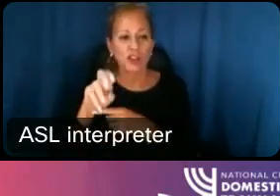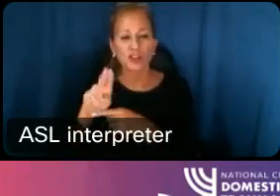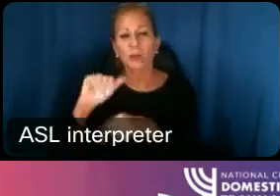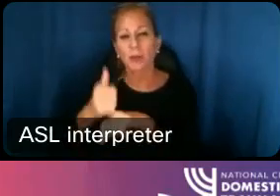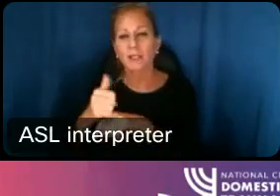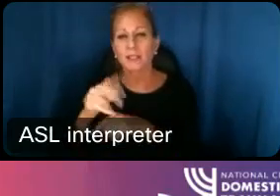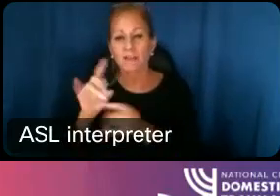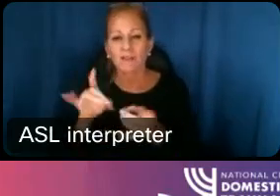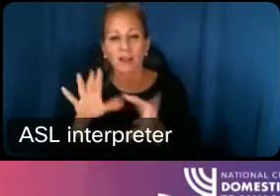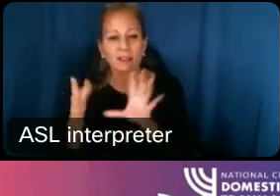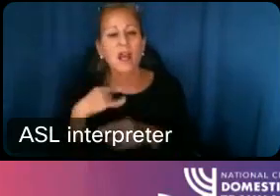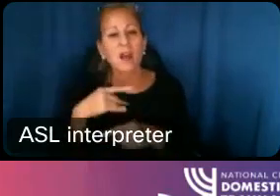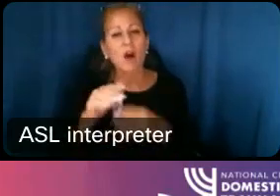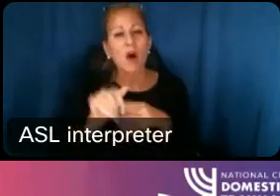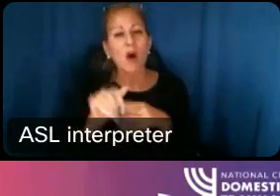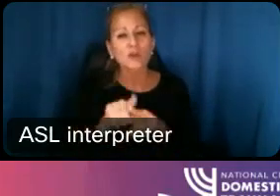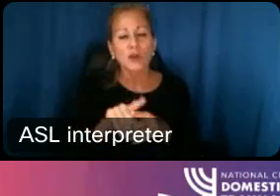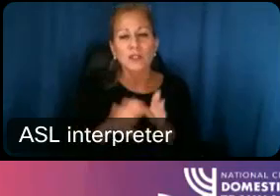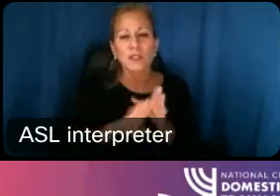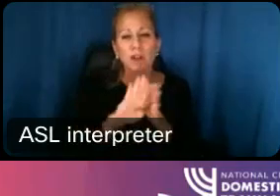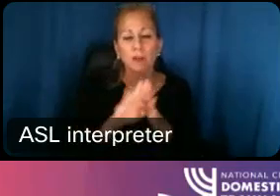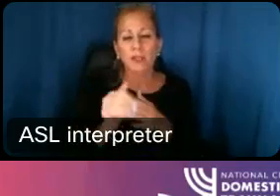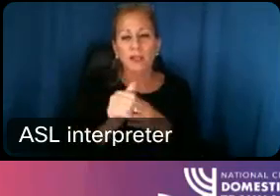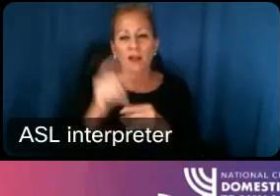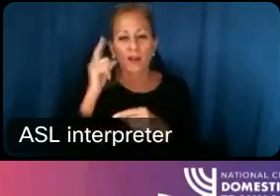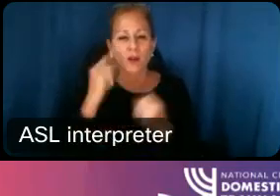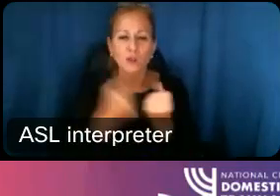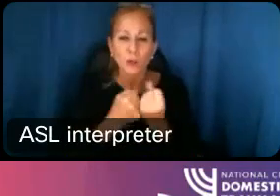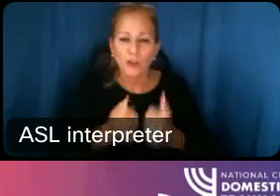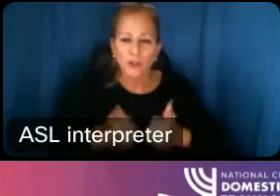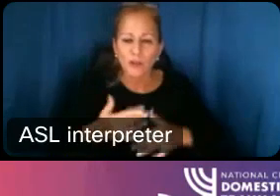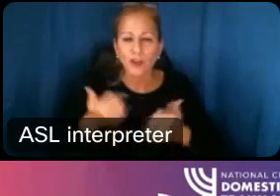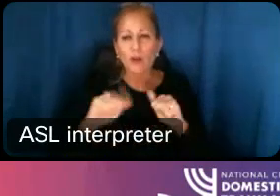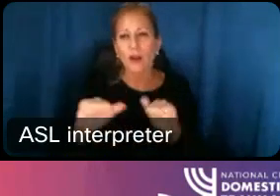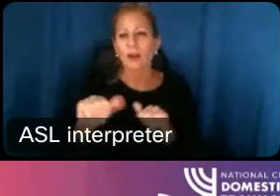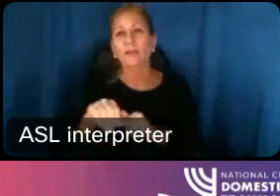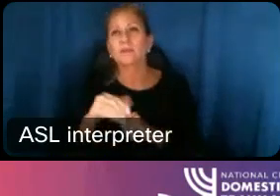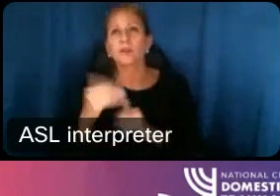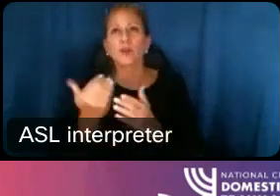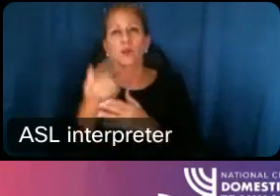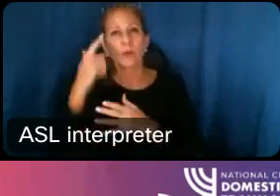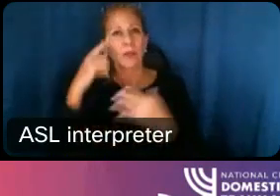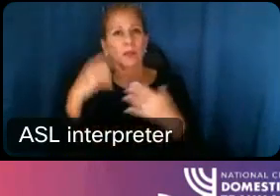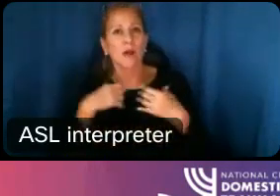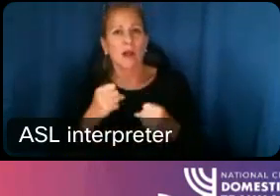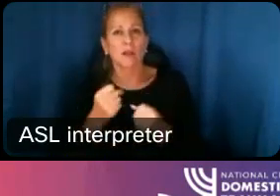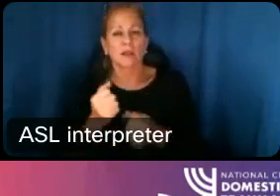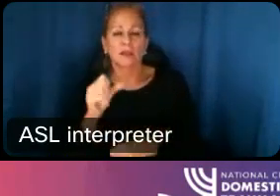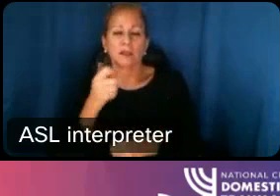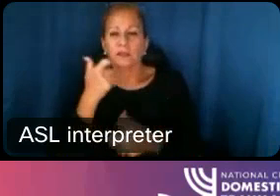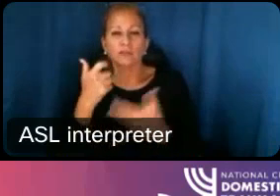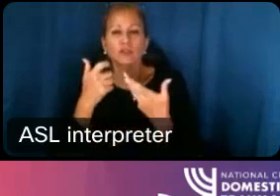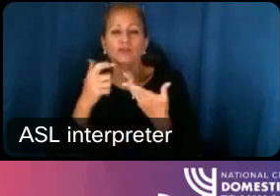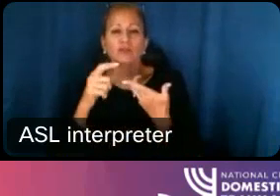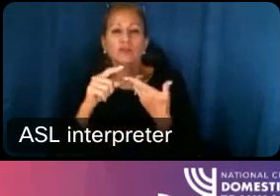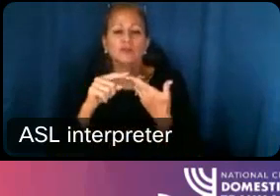developing a guide for advocates called Supporting a Survivor Trying Out a New Mental Health or Substance Use Resource, which could